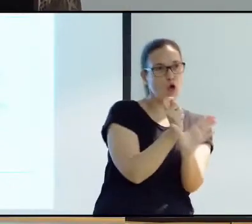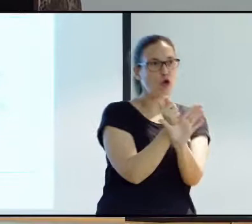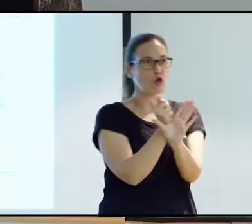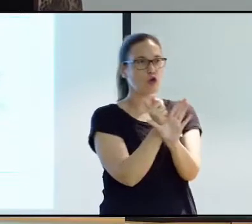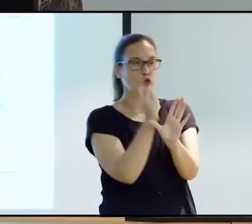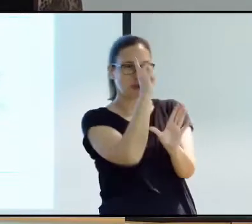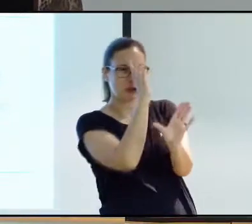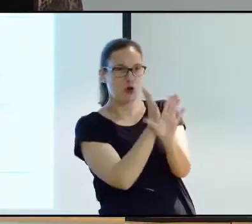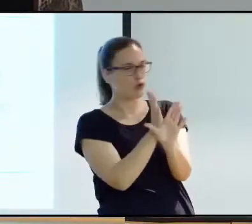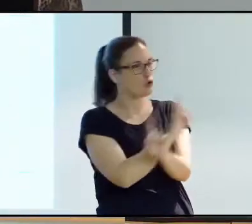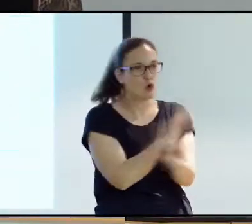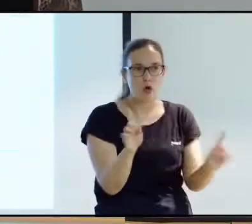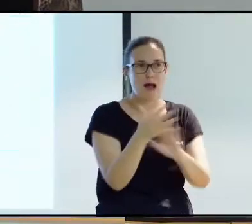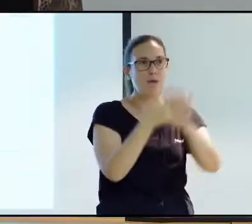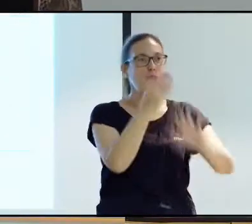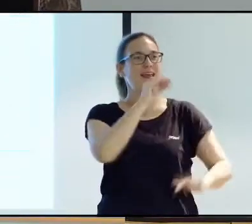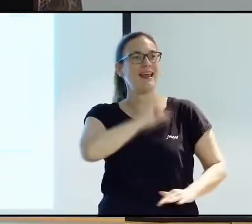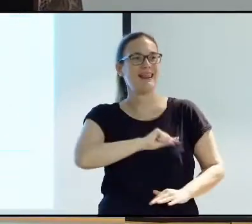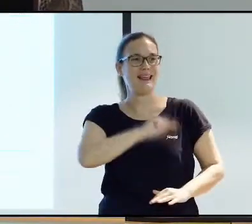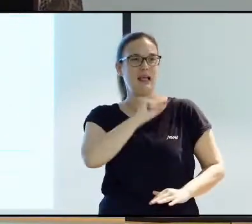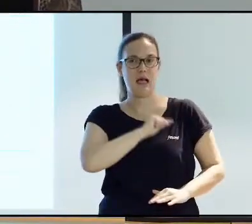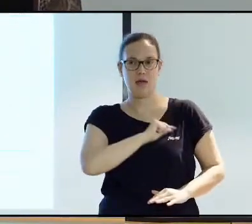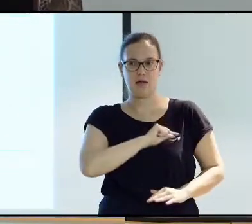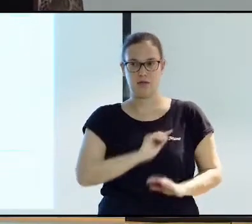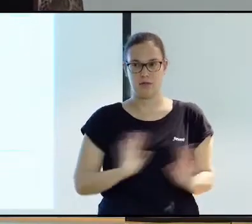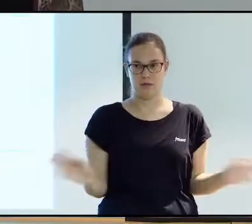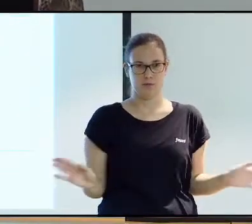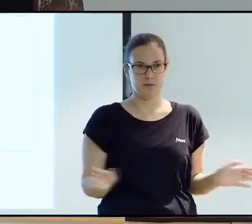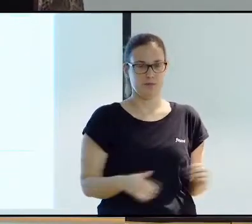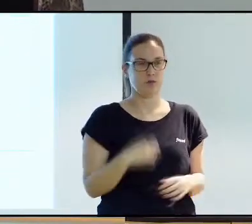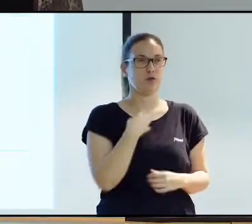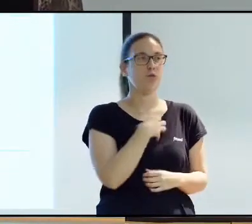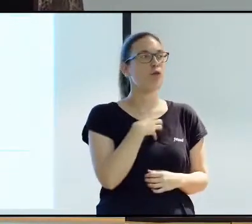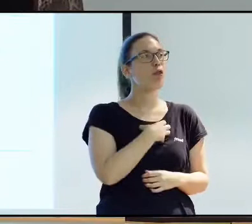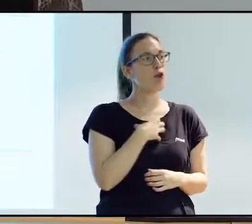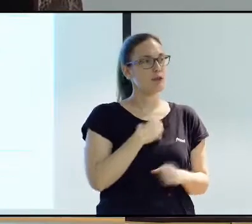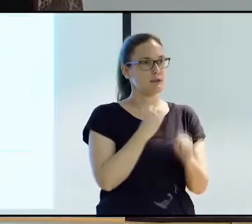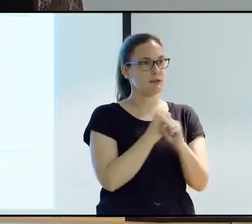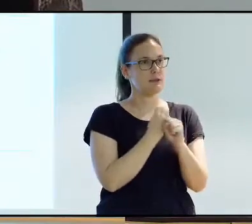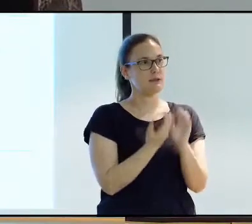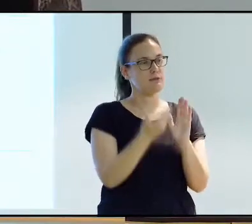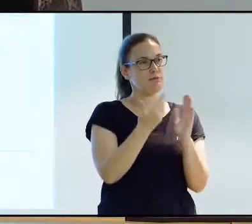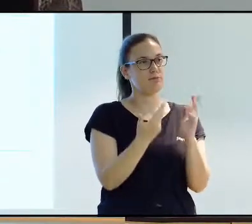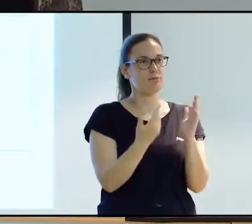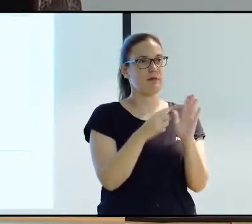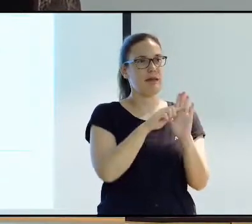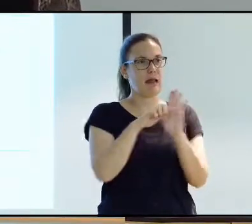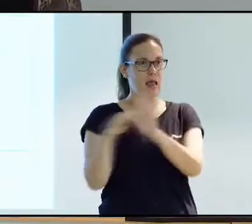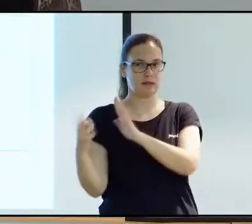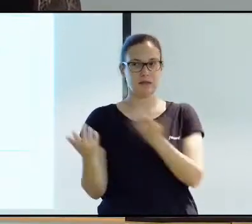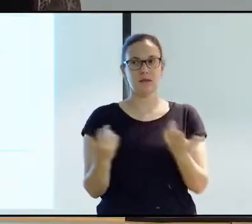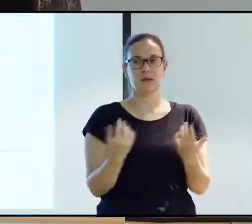psychologists and psychiatrists and psychologists and sociologists to provide these services. I'm talking about the right kind of training to